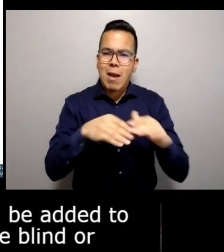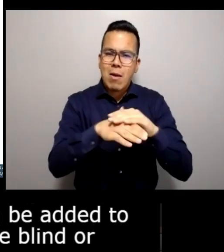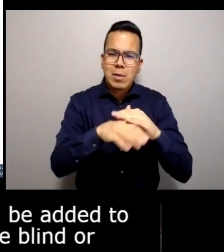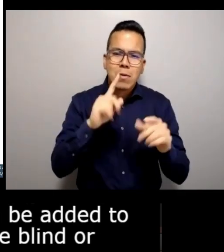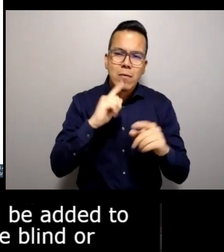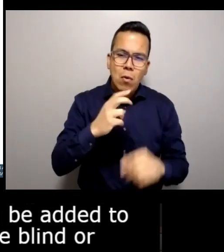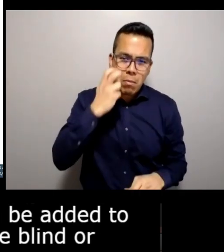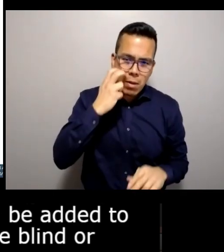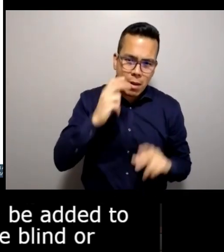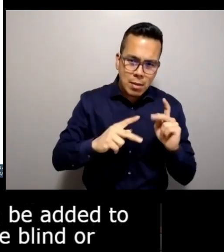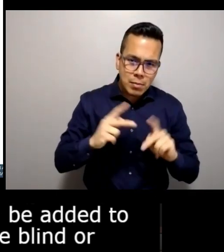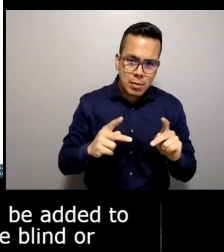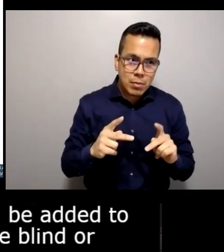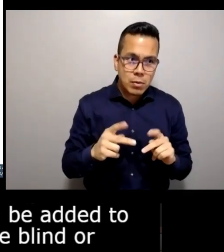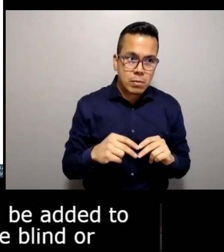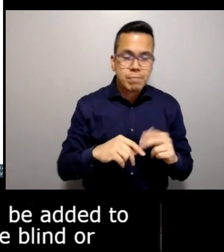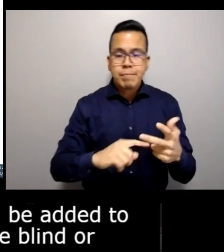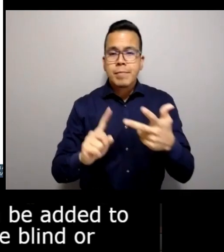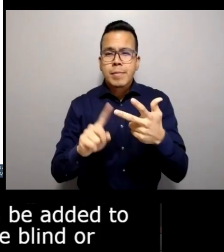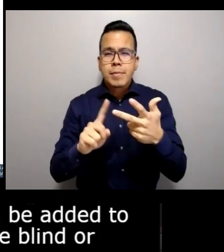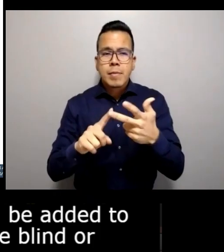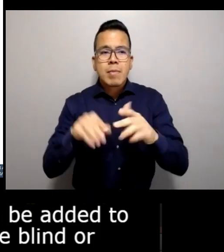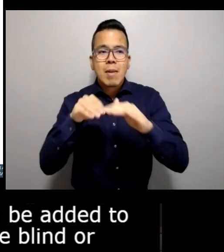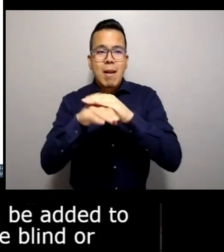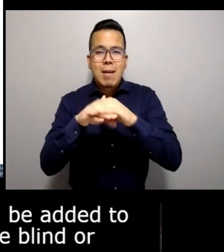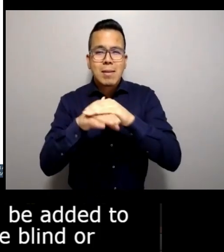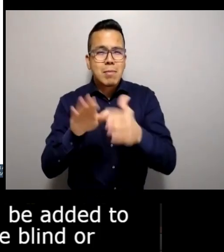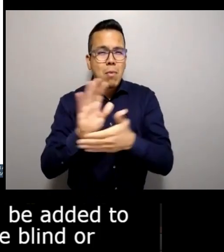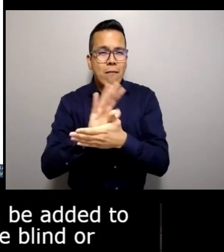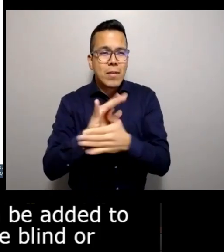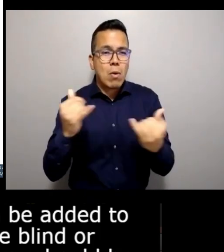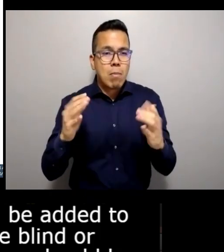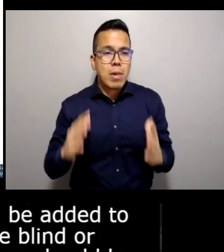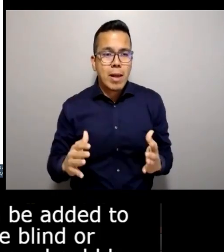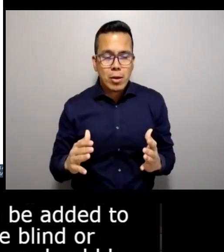player should be navigable by someone using keyboard